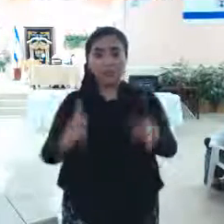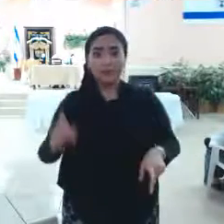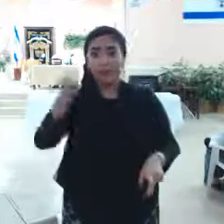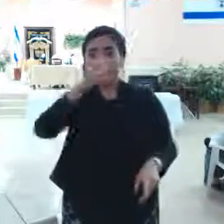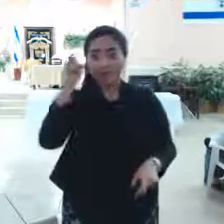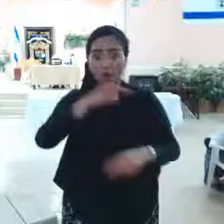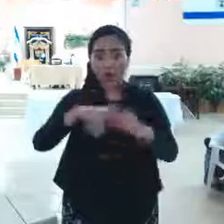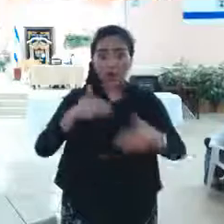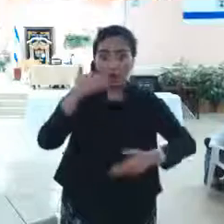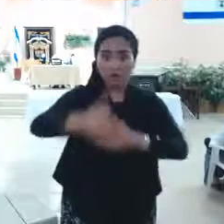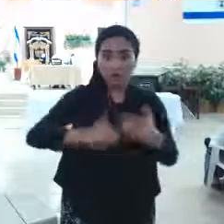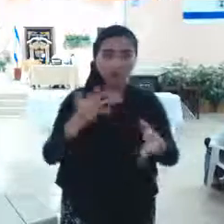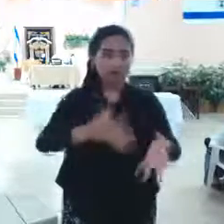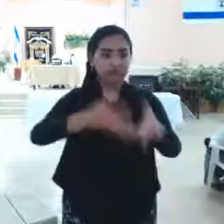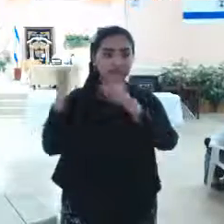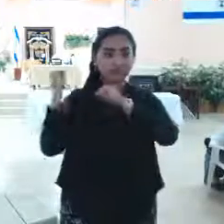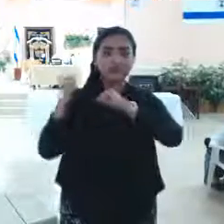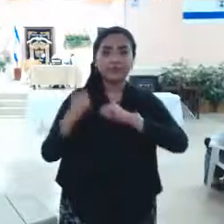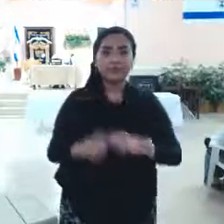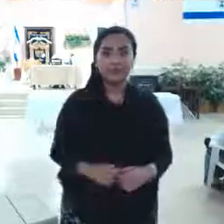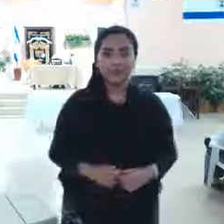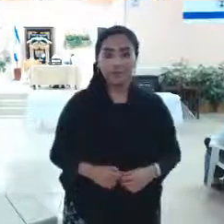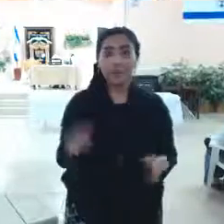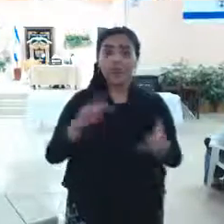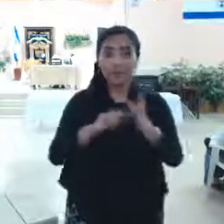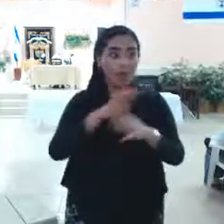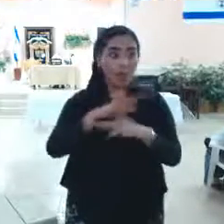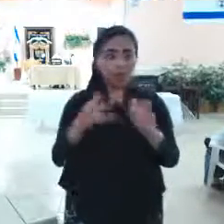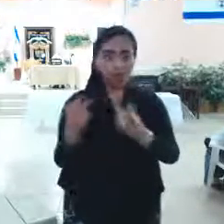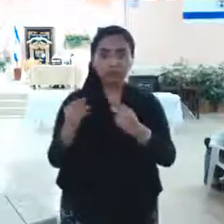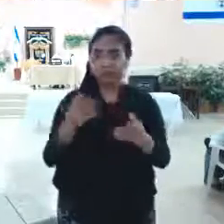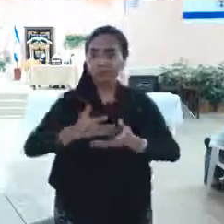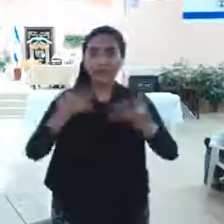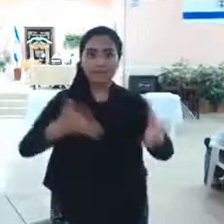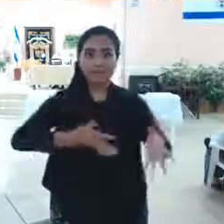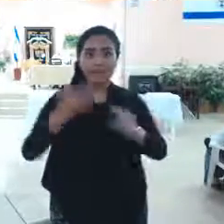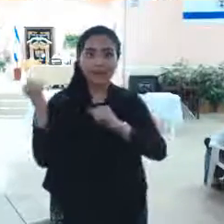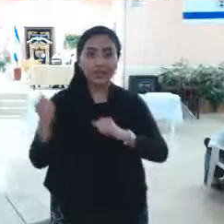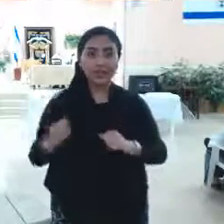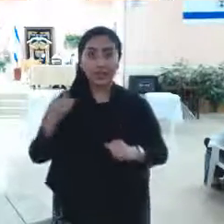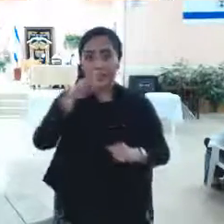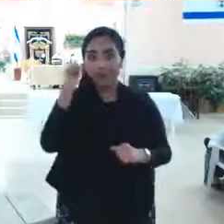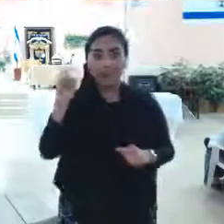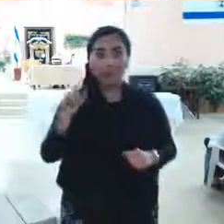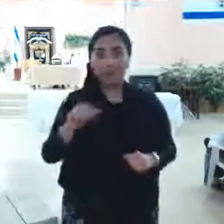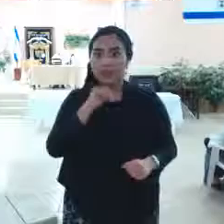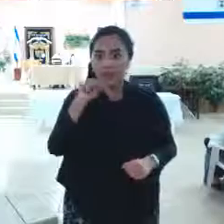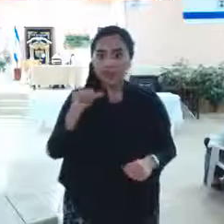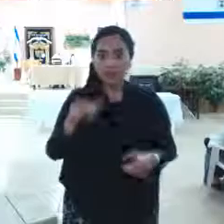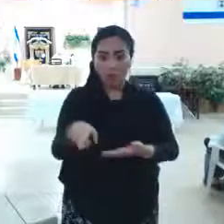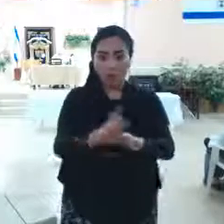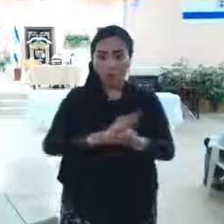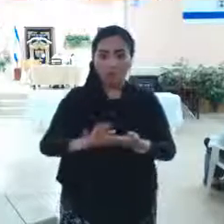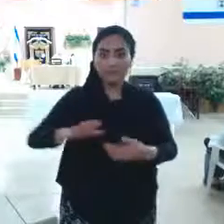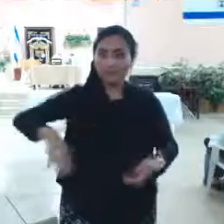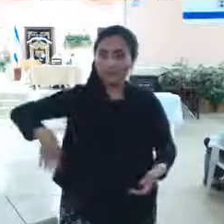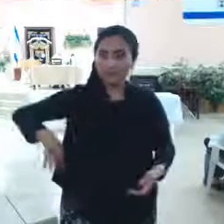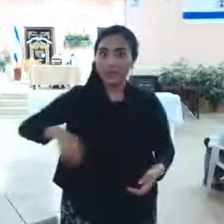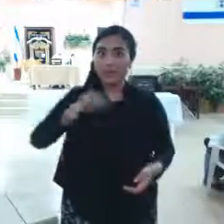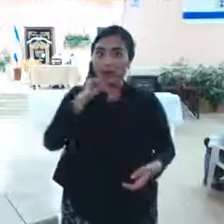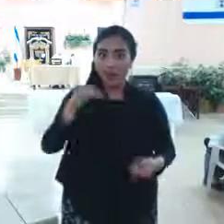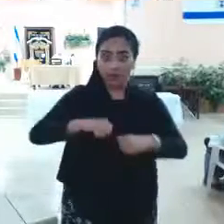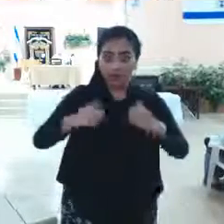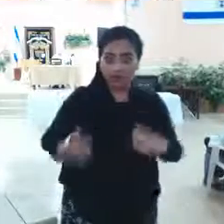porque la cosa fue hecha rápidamente. Es decir, todo That se hizo means muy rápido, everything was done porque really no fast, estaban because they were not santificados, ni los sanctified,